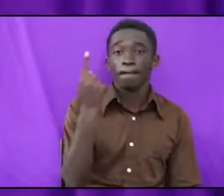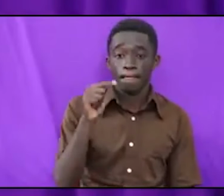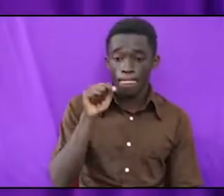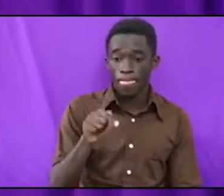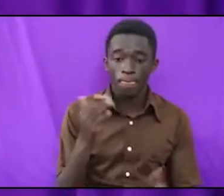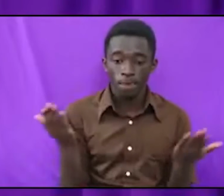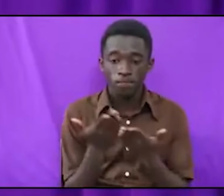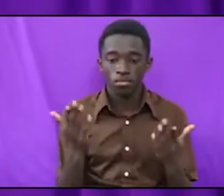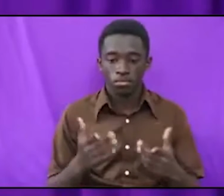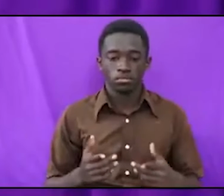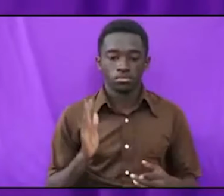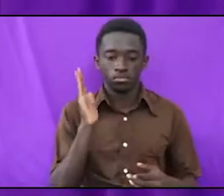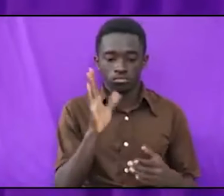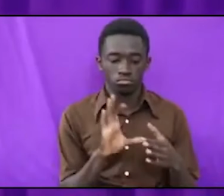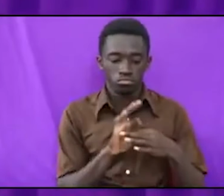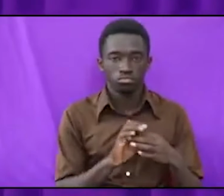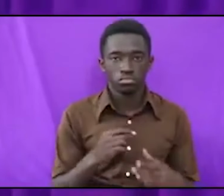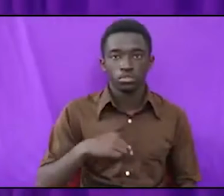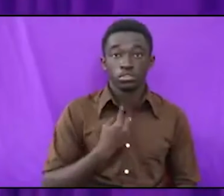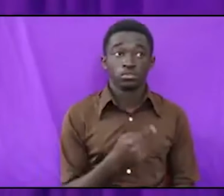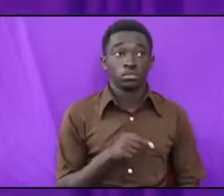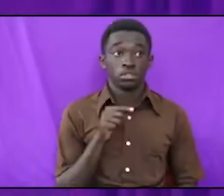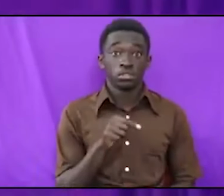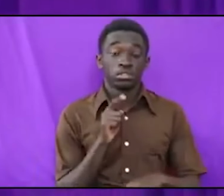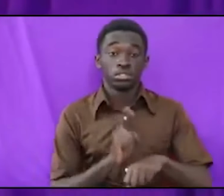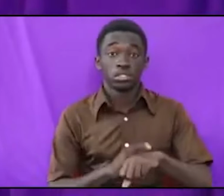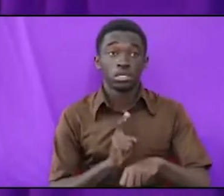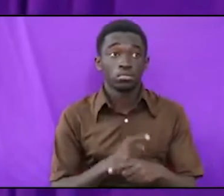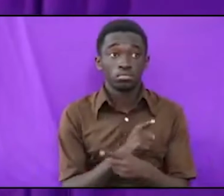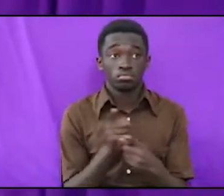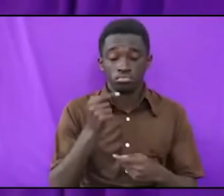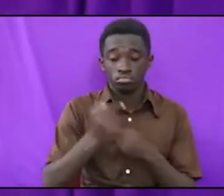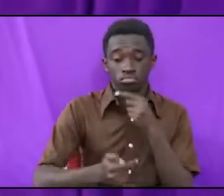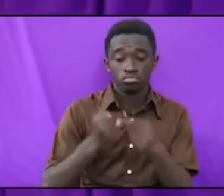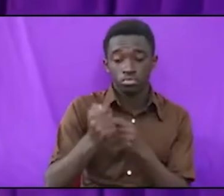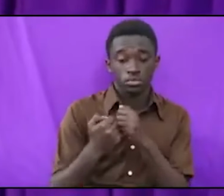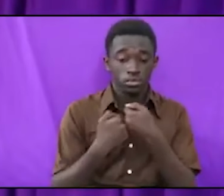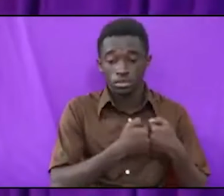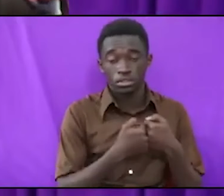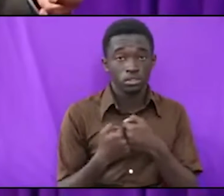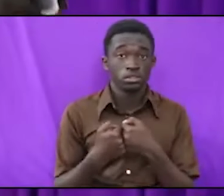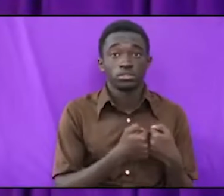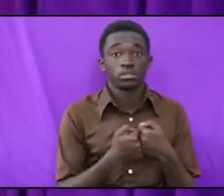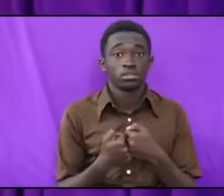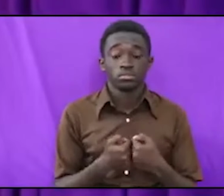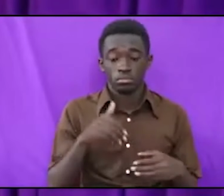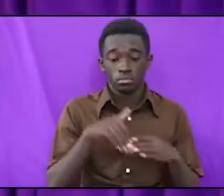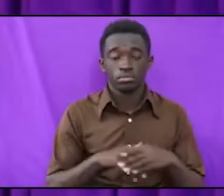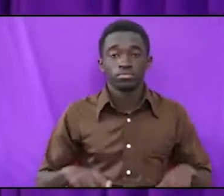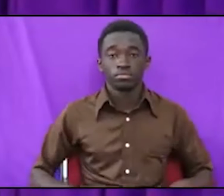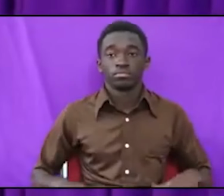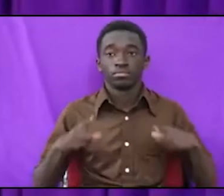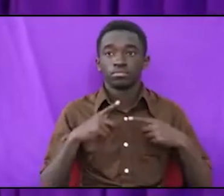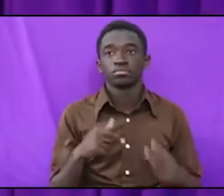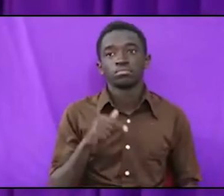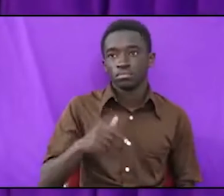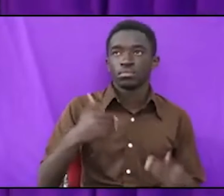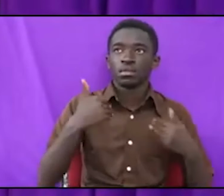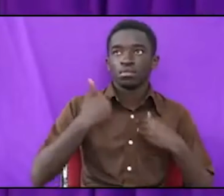will align myself. As we all go through challenges, and they do come in life, they do